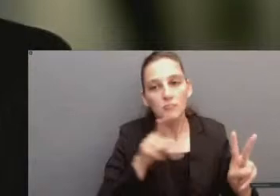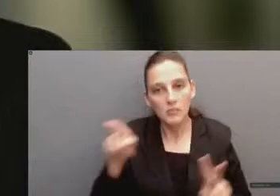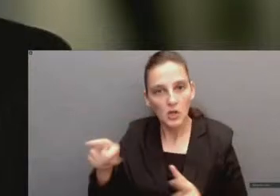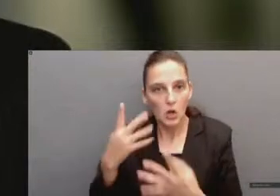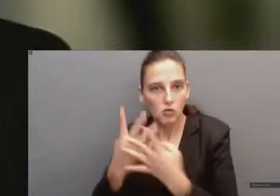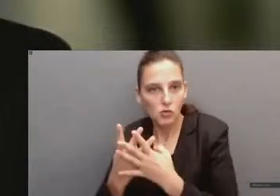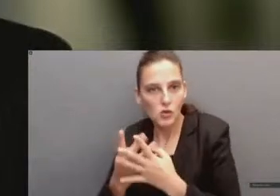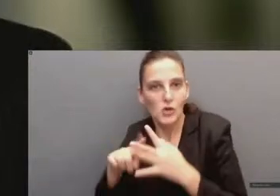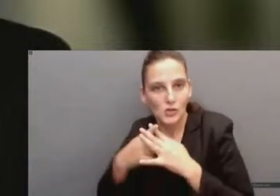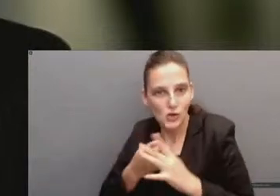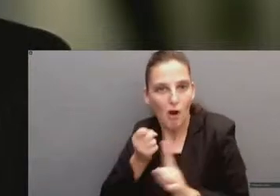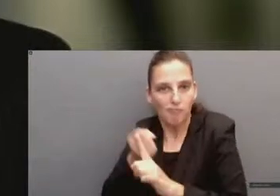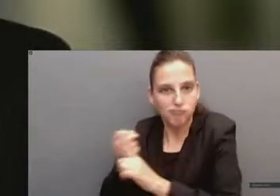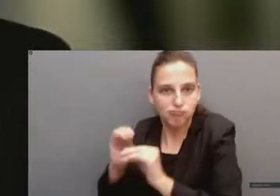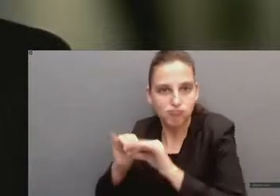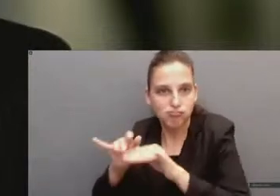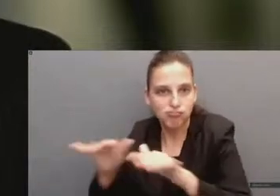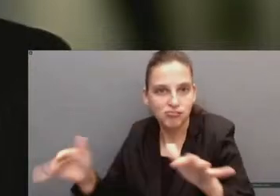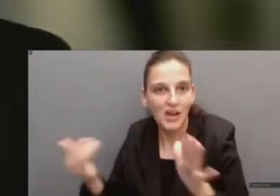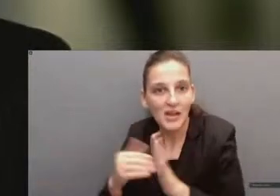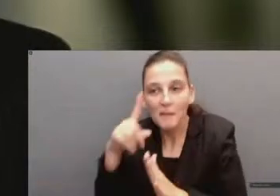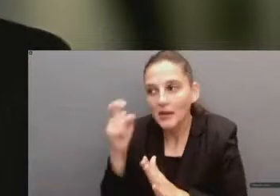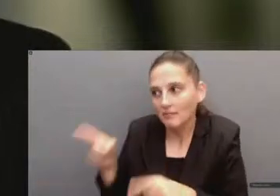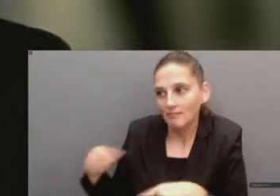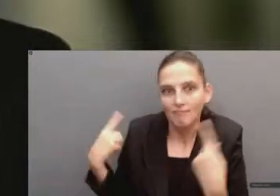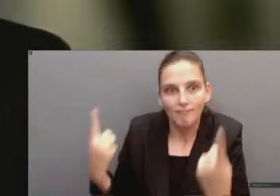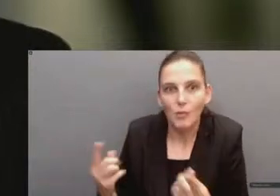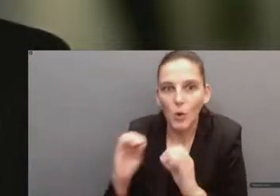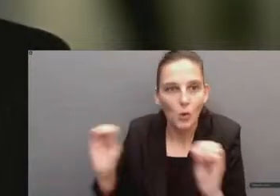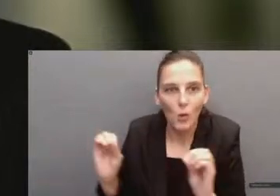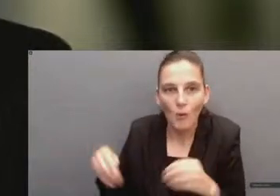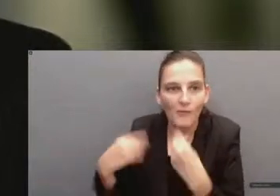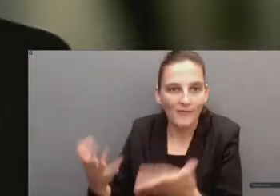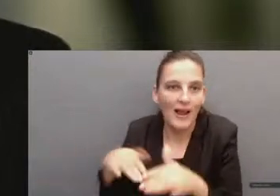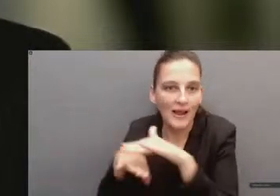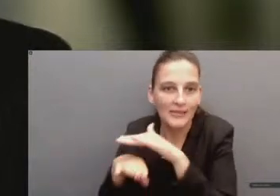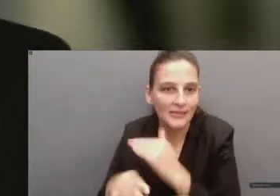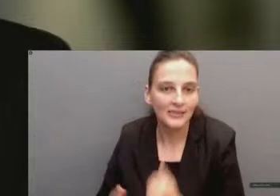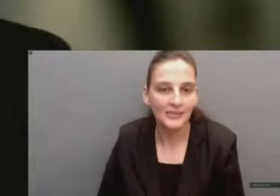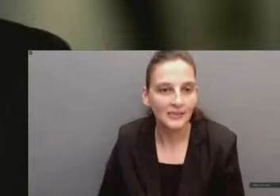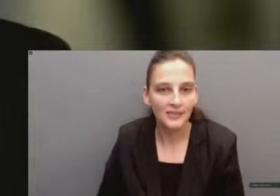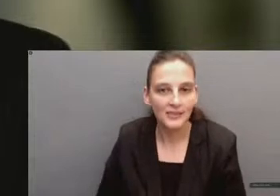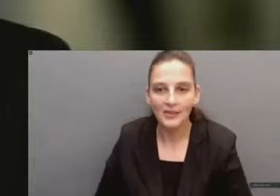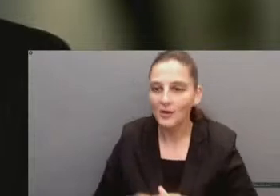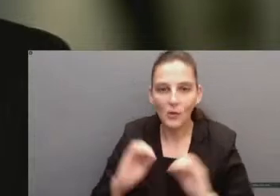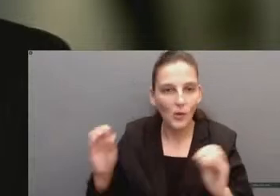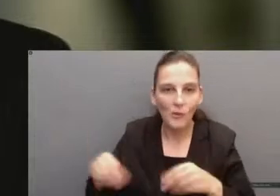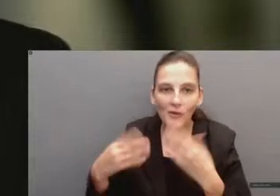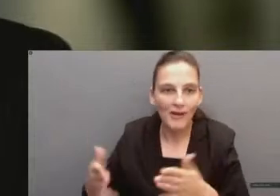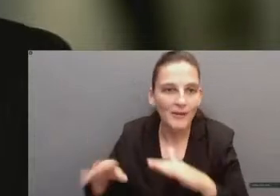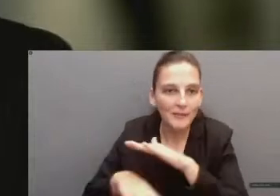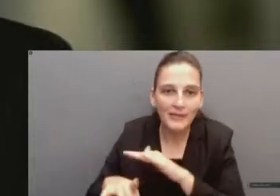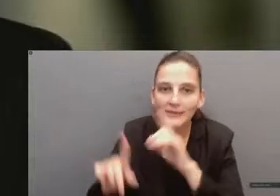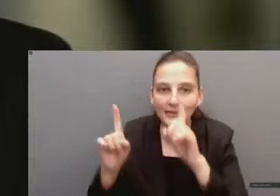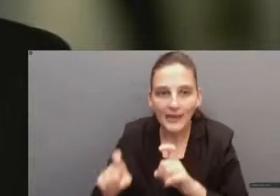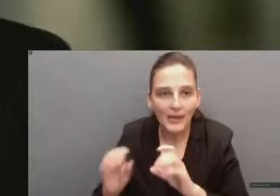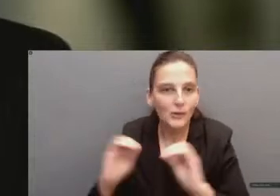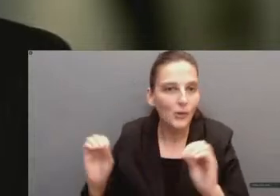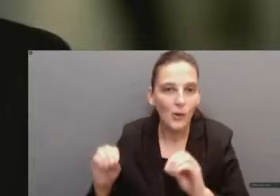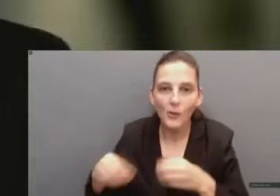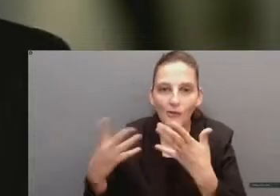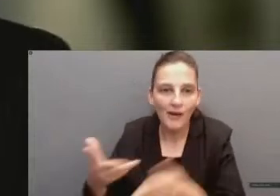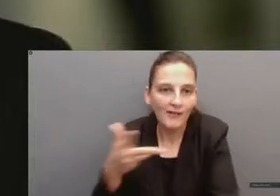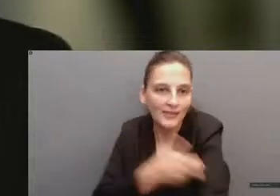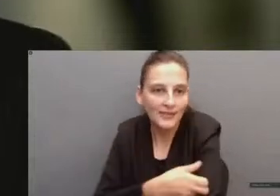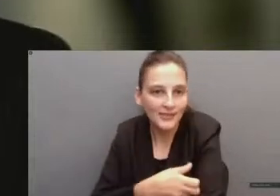starting because they have been denied equitable access to the most basic testing and vaccine because they happen to be in